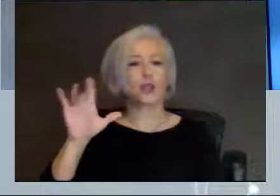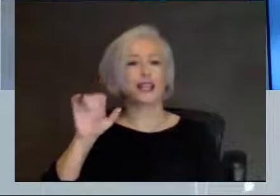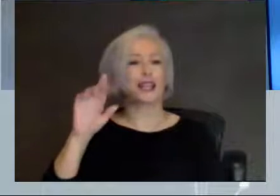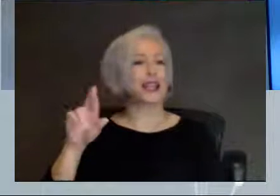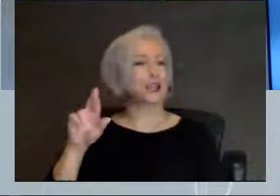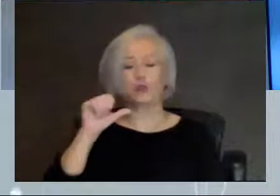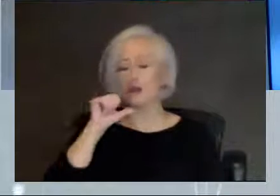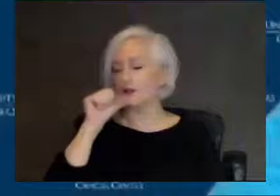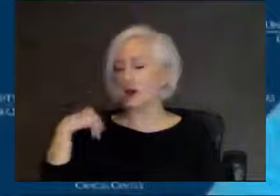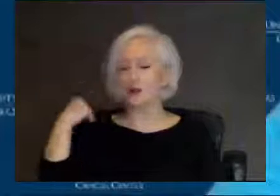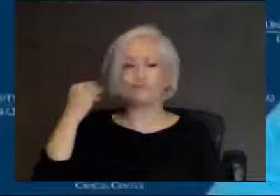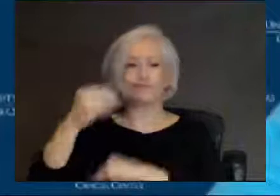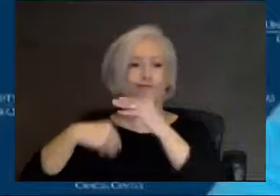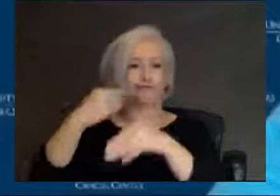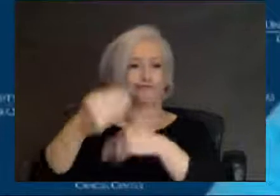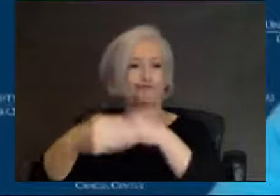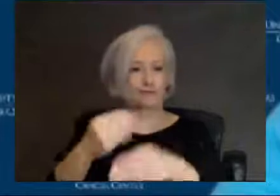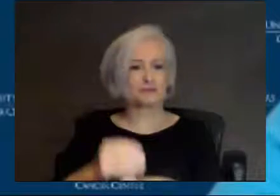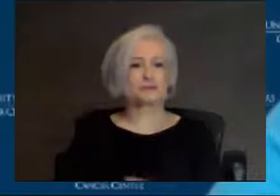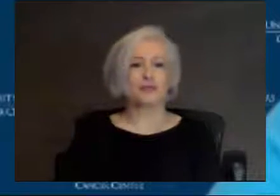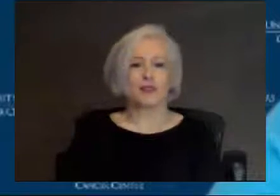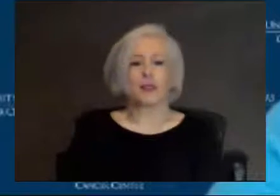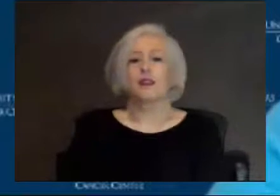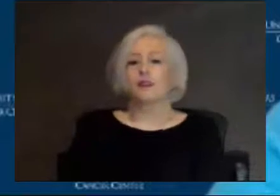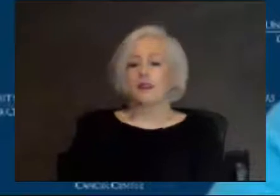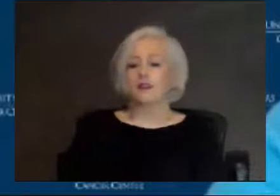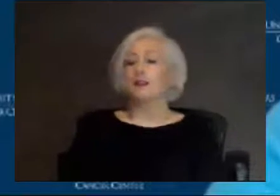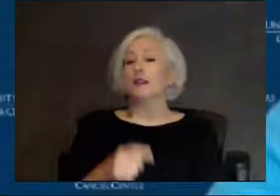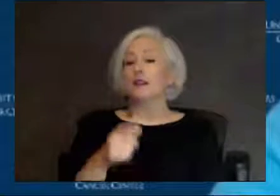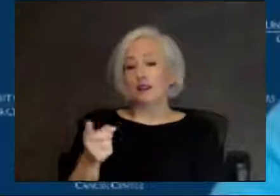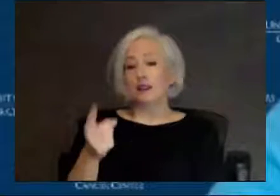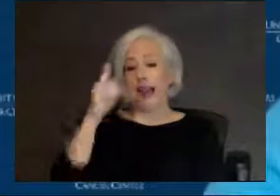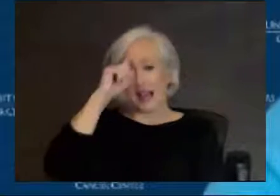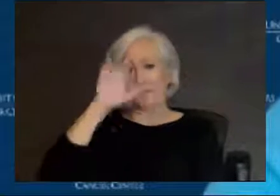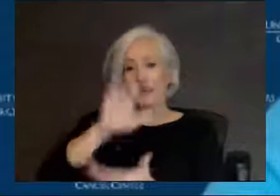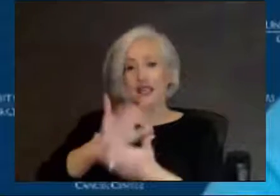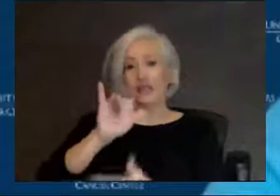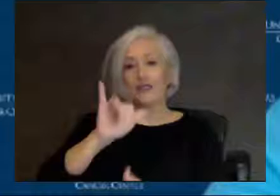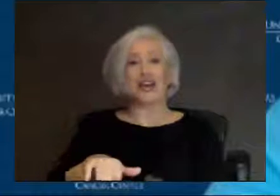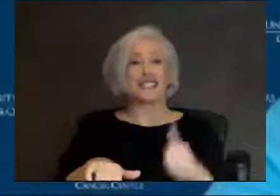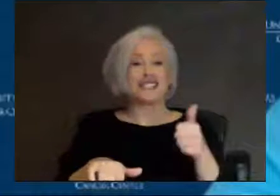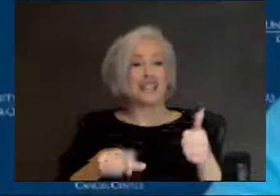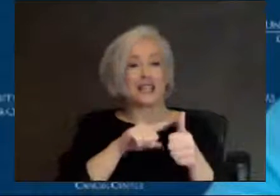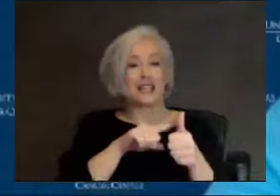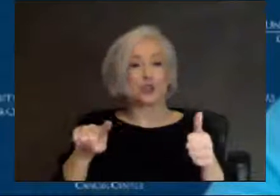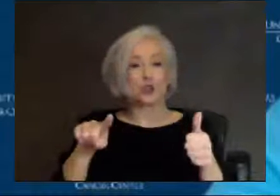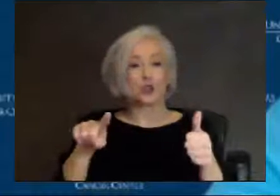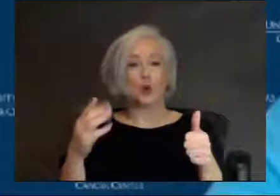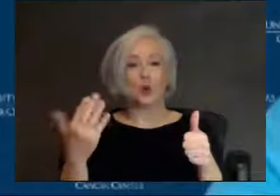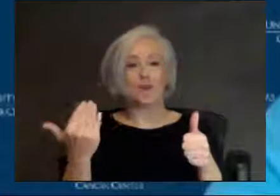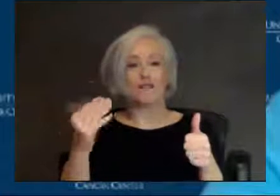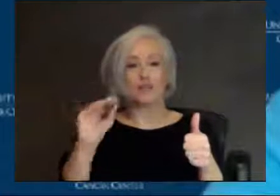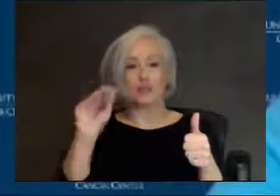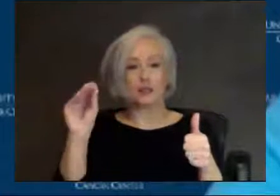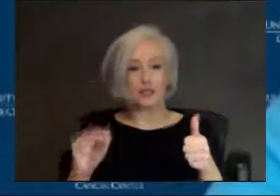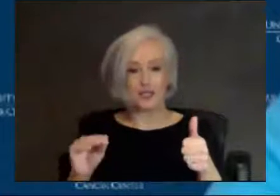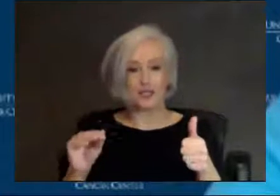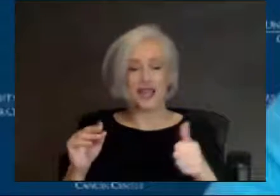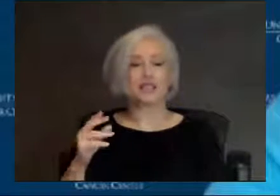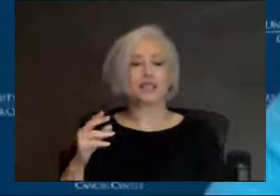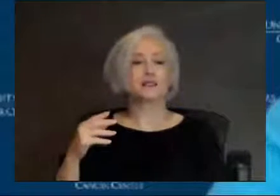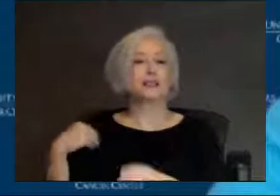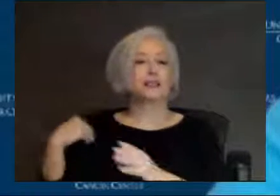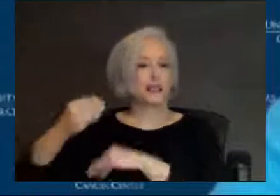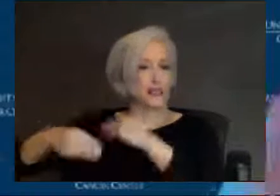husband. Well, and actually, I believe it's 10 to 15% of cancer is hereditary. The